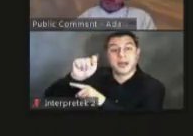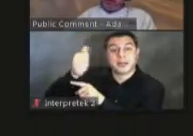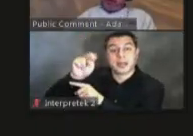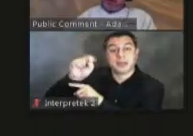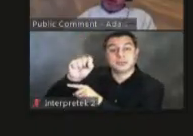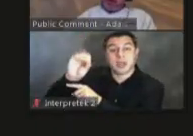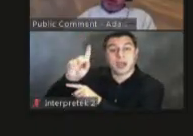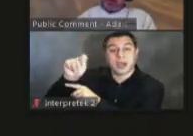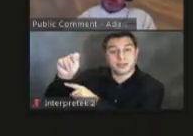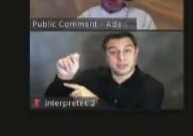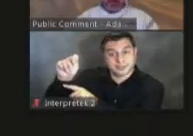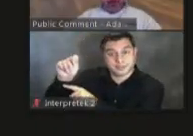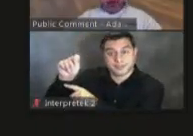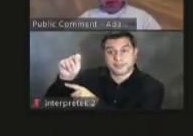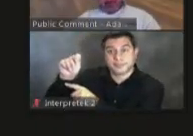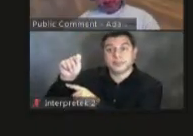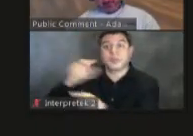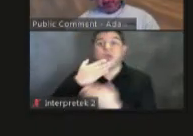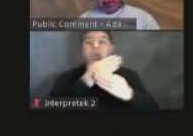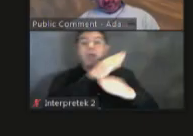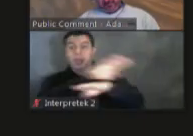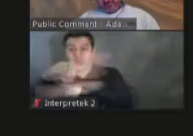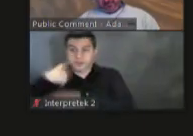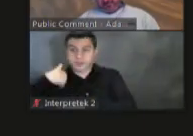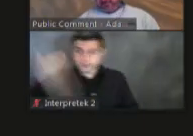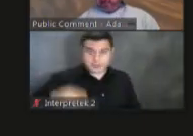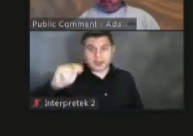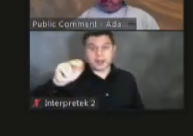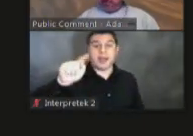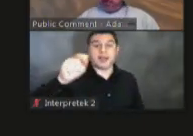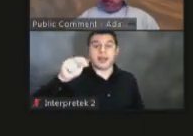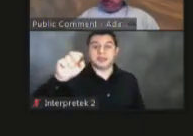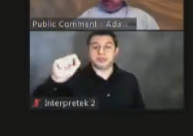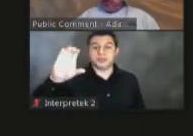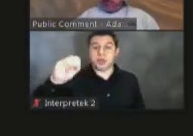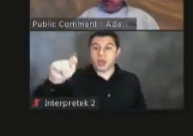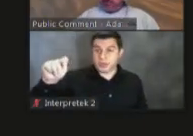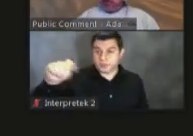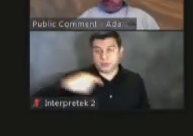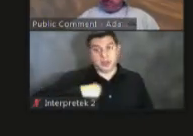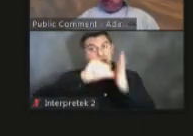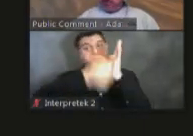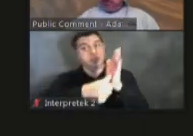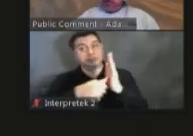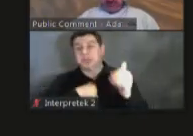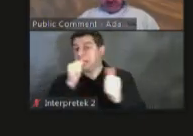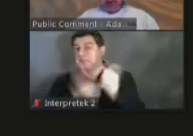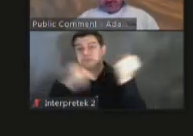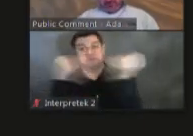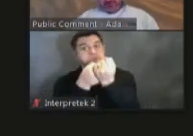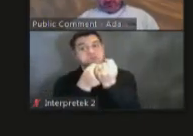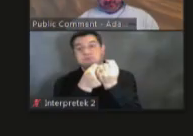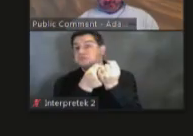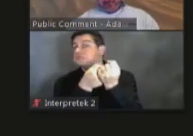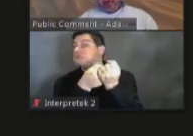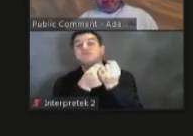Good afternoon, Mayor, Commissioners. Nathan Scott. So I want to emphasize that I am not in favor of any additional mandates. I know the motion died